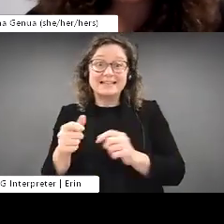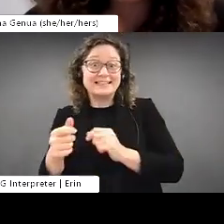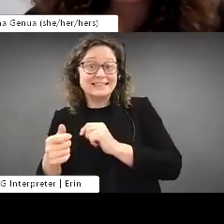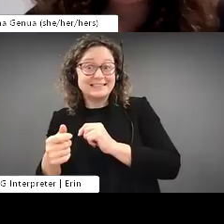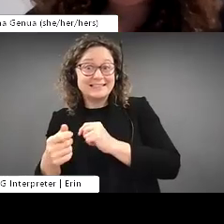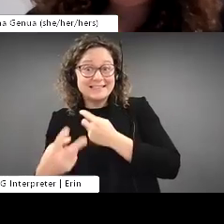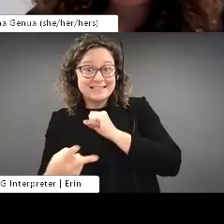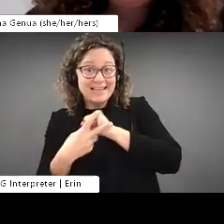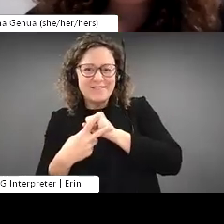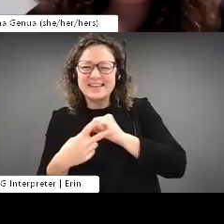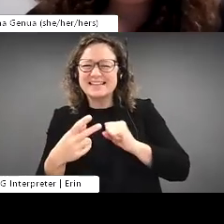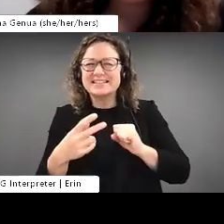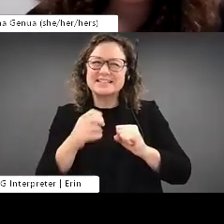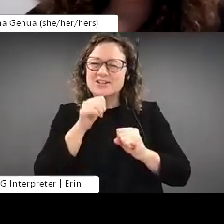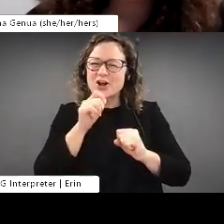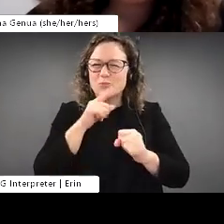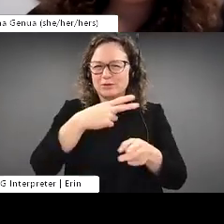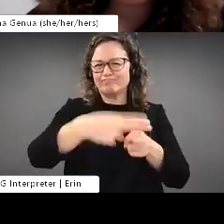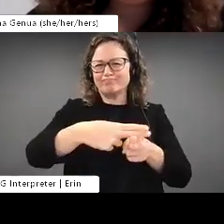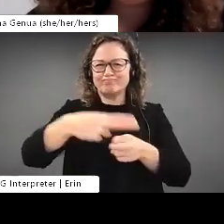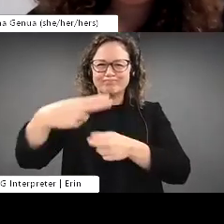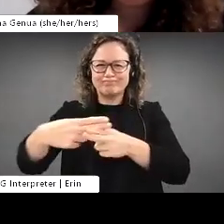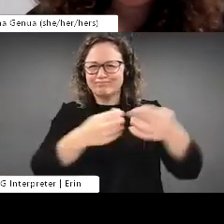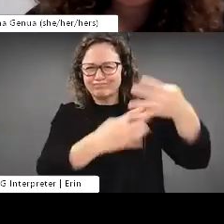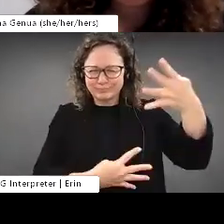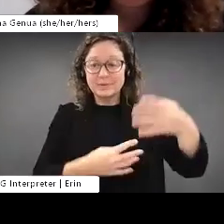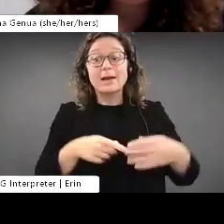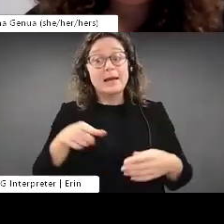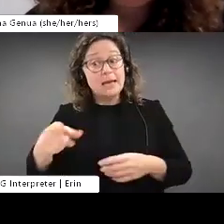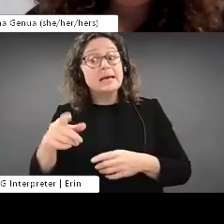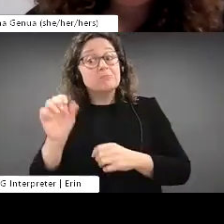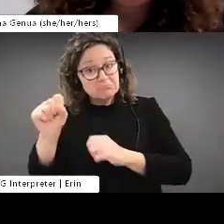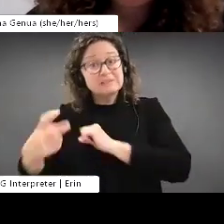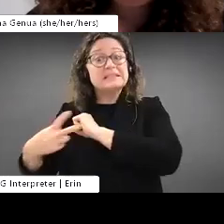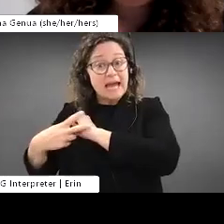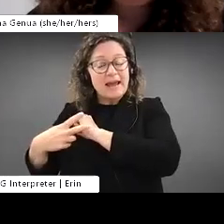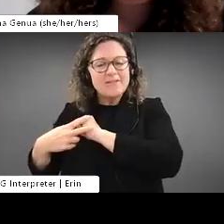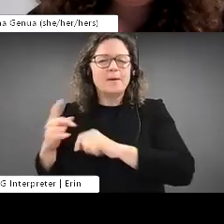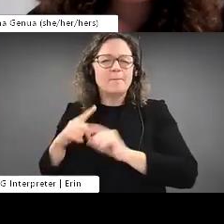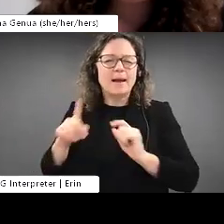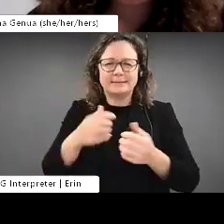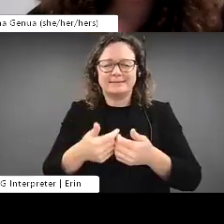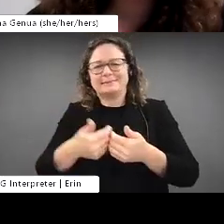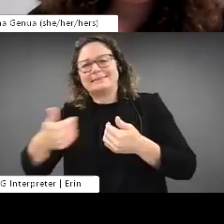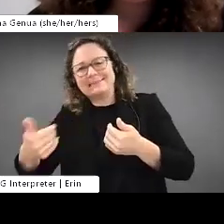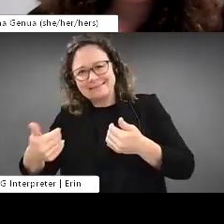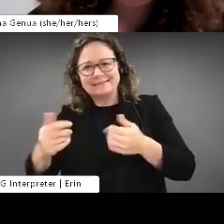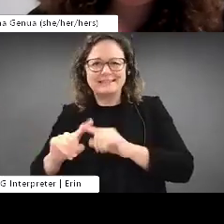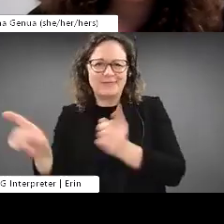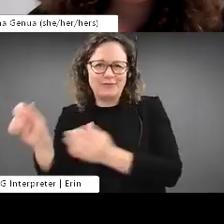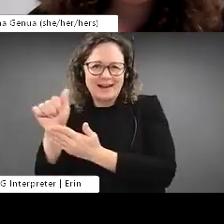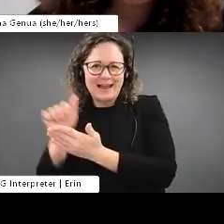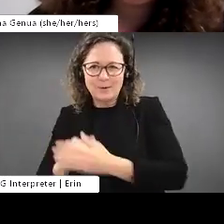well, more of a savings, I would say, but a different type of savings. Yeah, so great. Education savings plan.